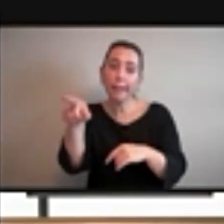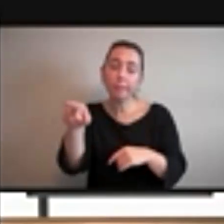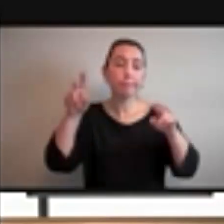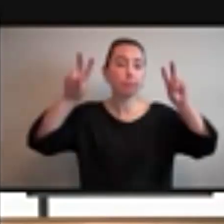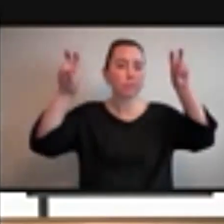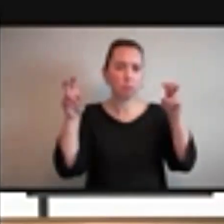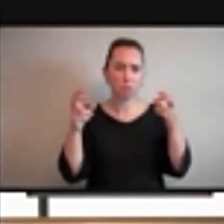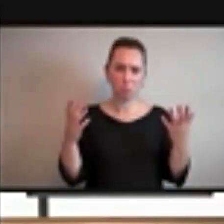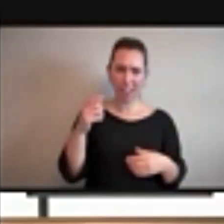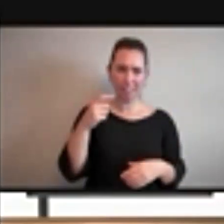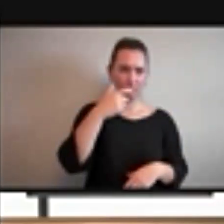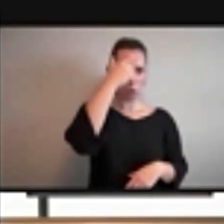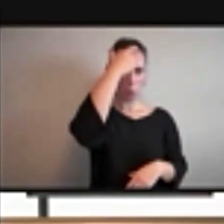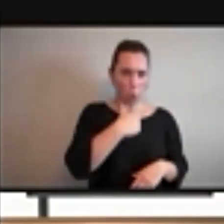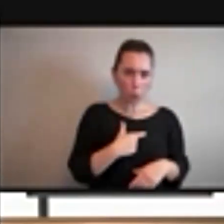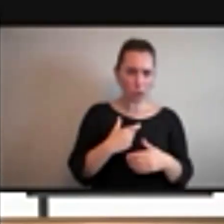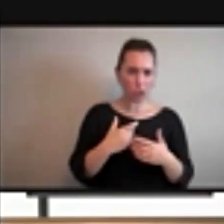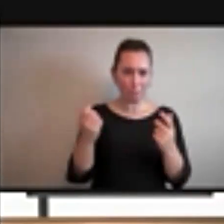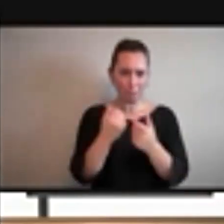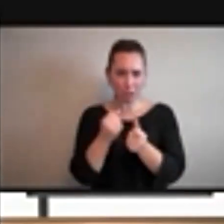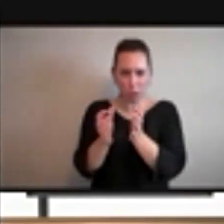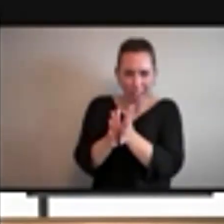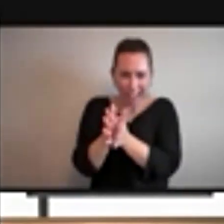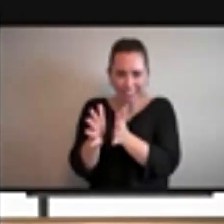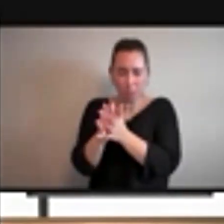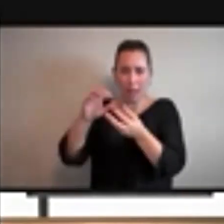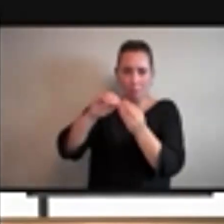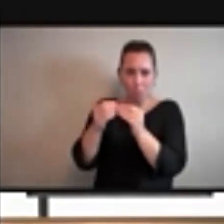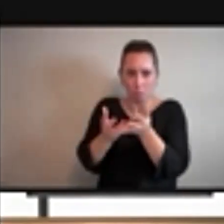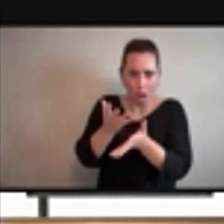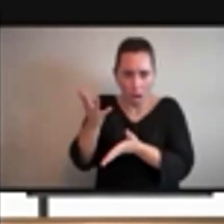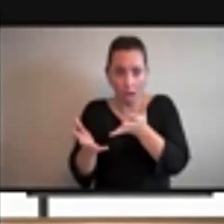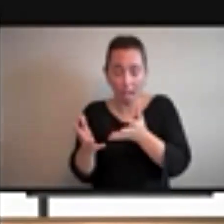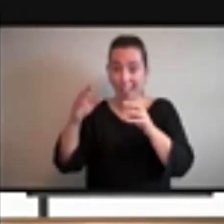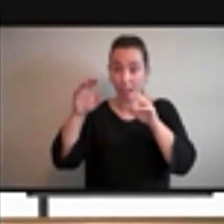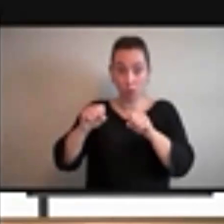the issue? How much does the support service need to do then? Walk in someone else's shoes, etc.